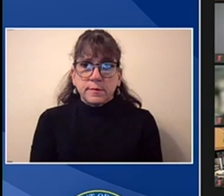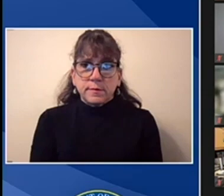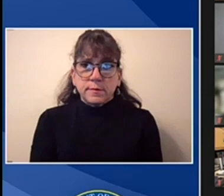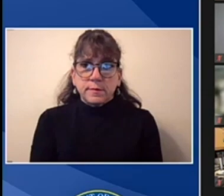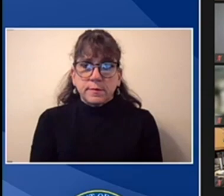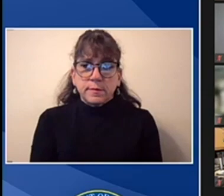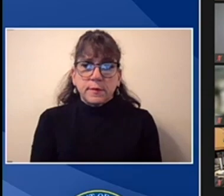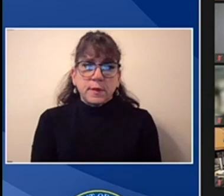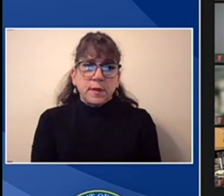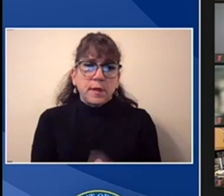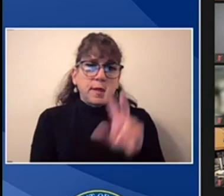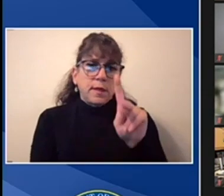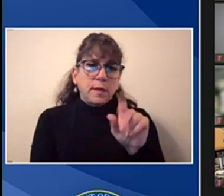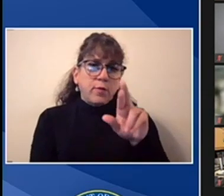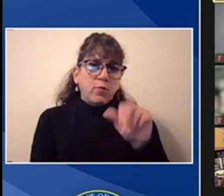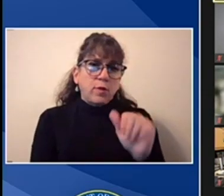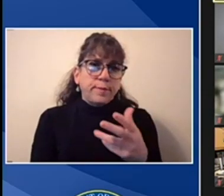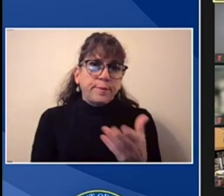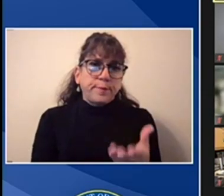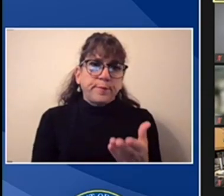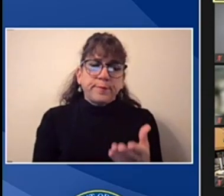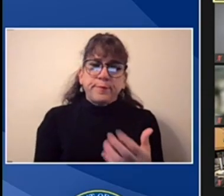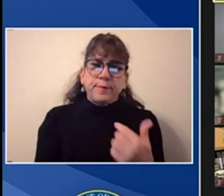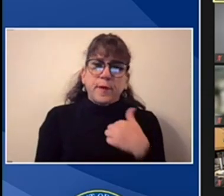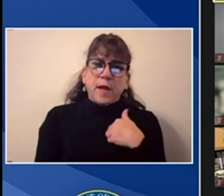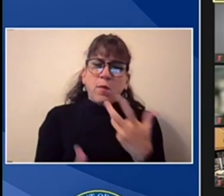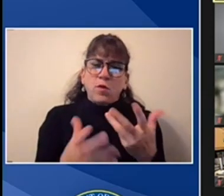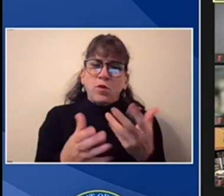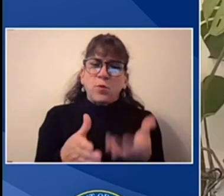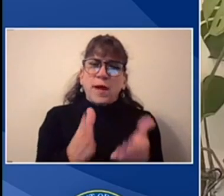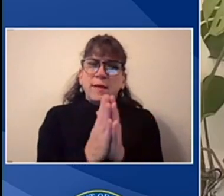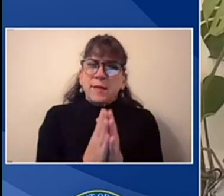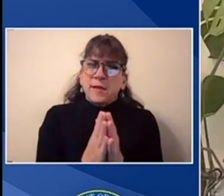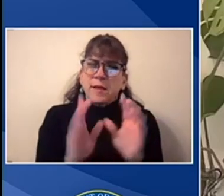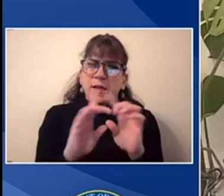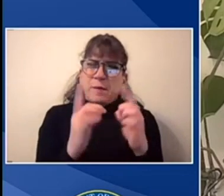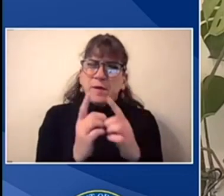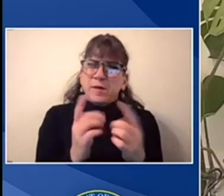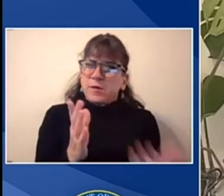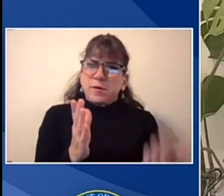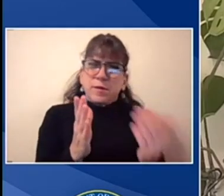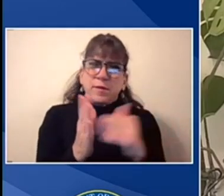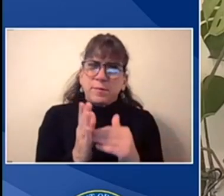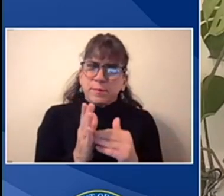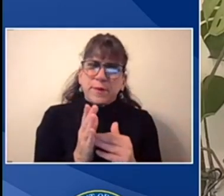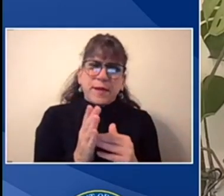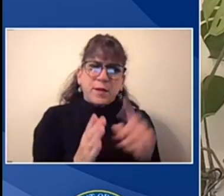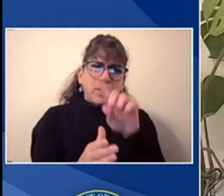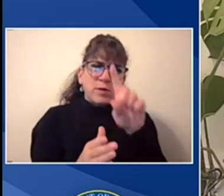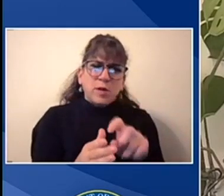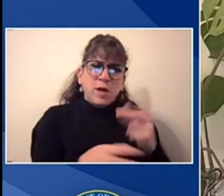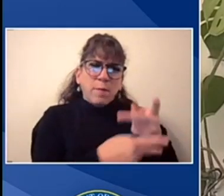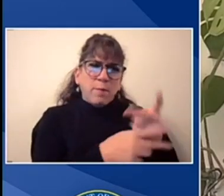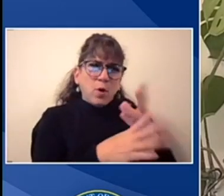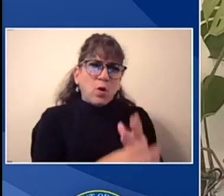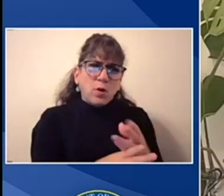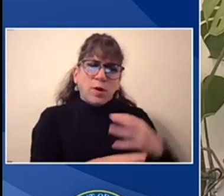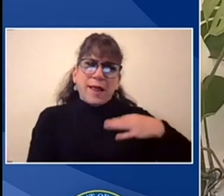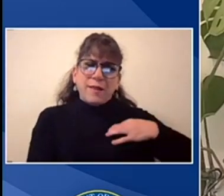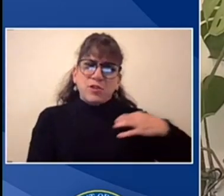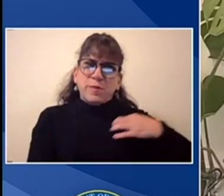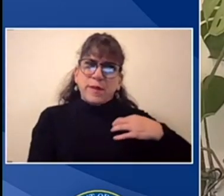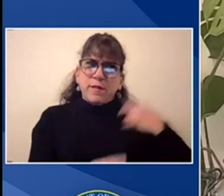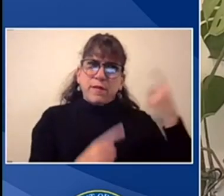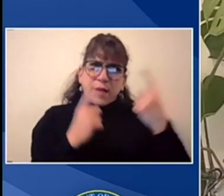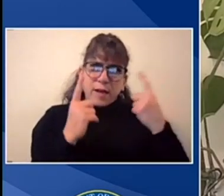Kira. Could I ask the department to reiterate the question around borrower eligibility and whether or not they're thinking about